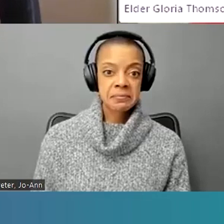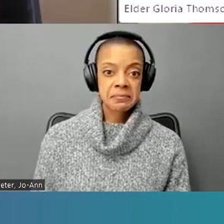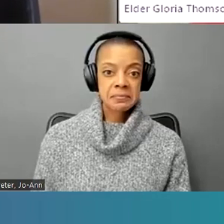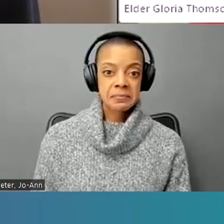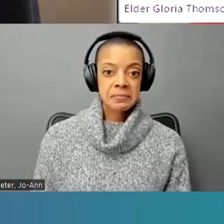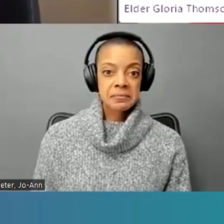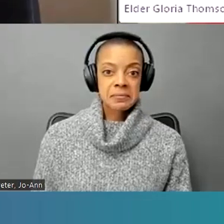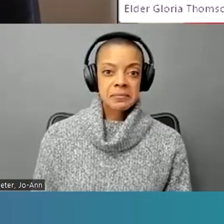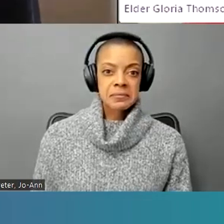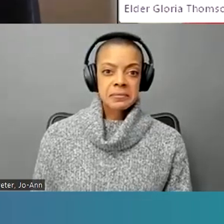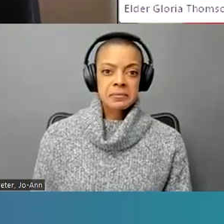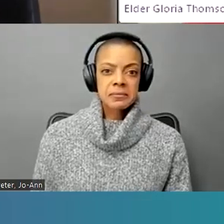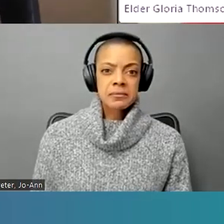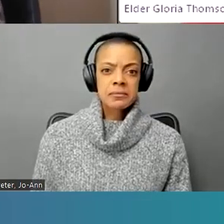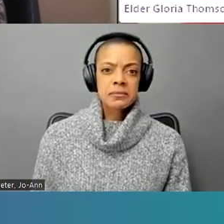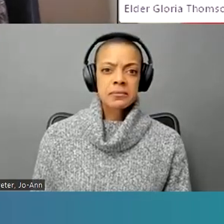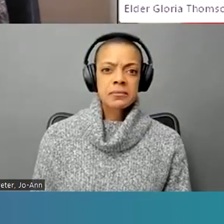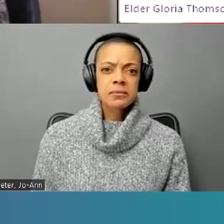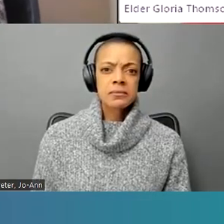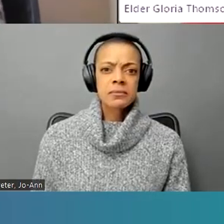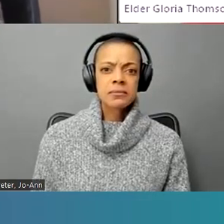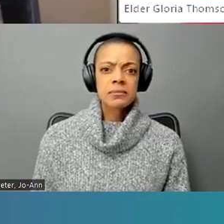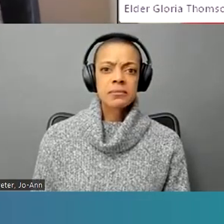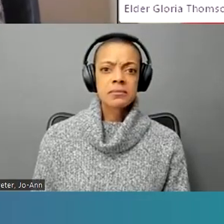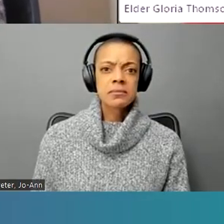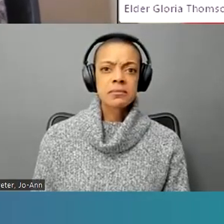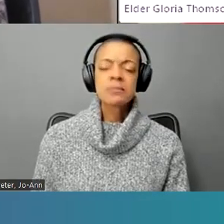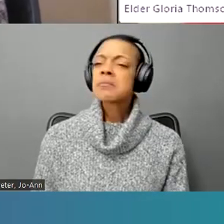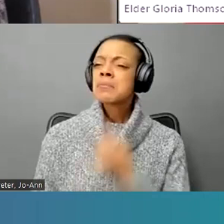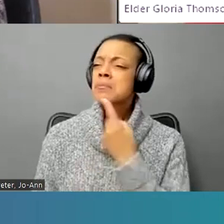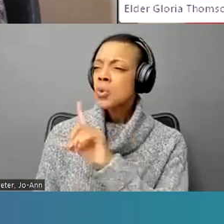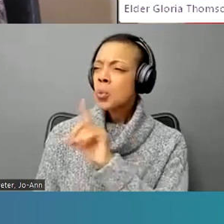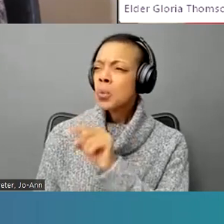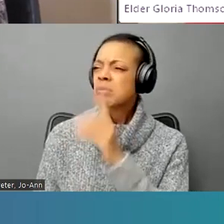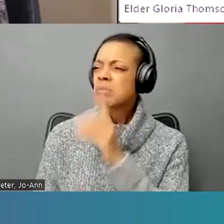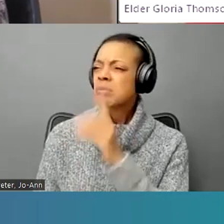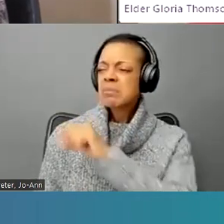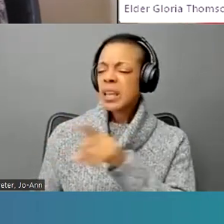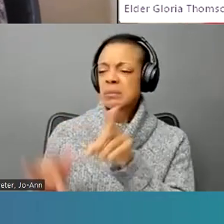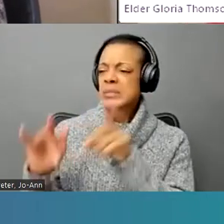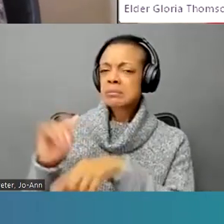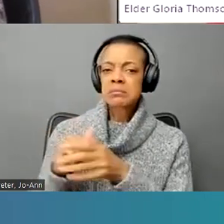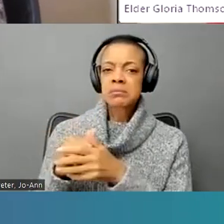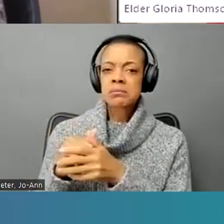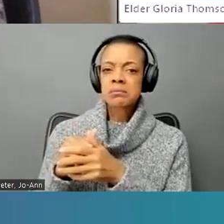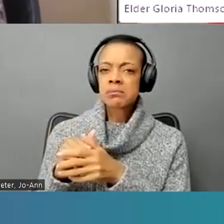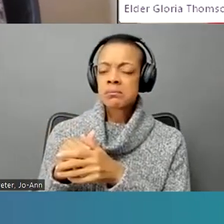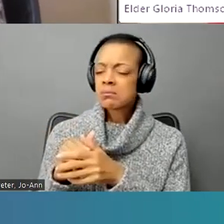I'm sorry? I'll pass the question. Oh, okay. Yeah, it was just, the question was